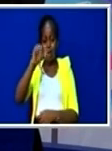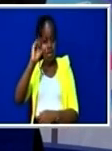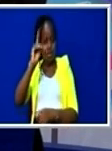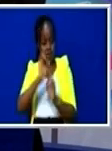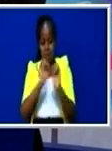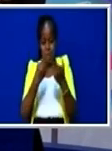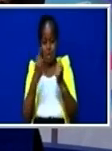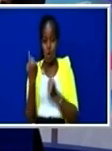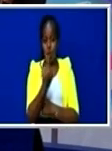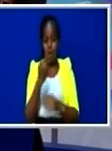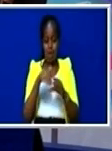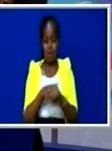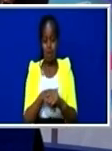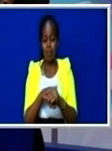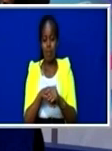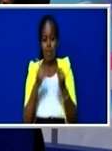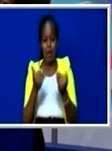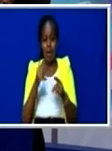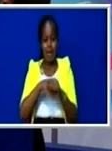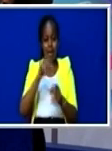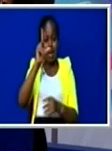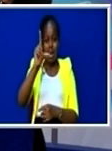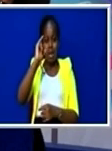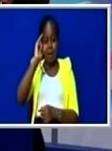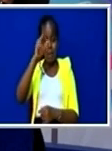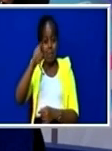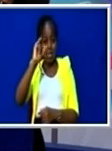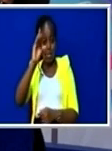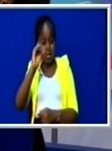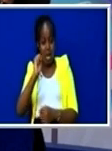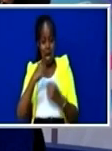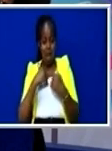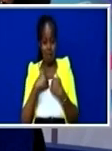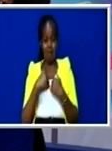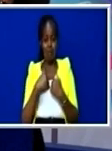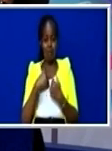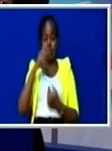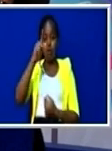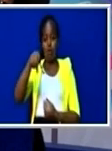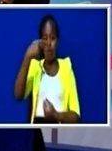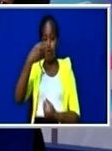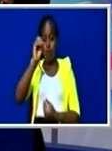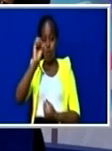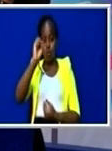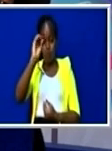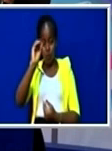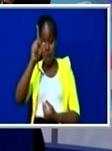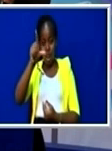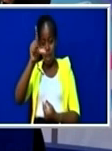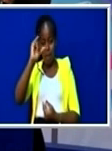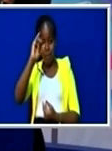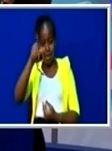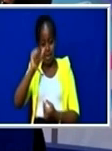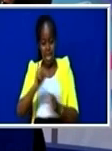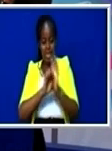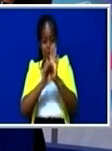there. Yeah. Then In we also- lipids, there's the phospholipids. that is an example. An example. That's an example of a lipid.